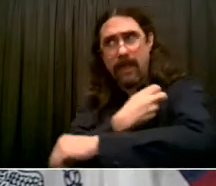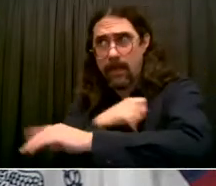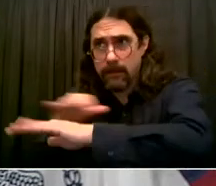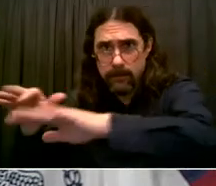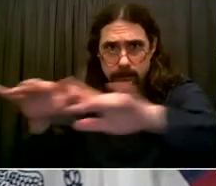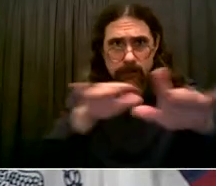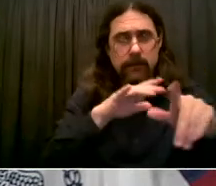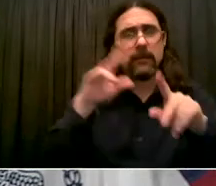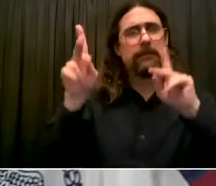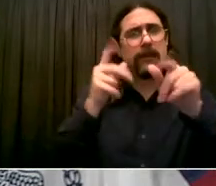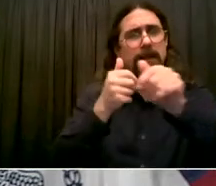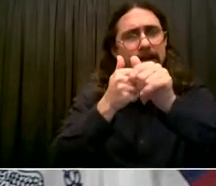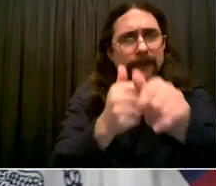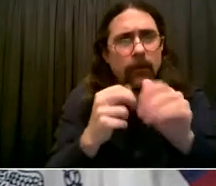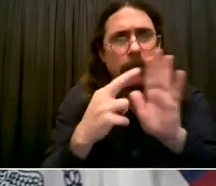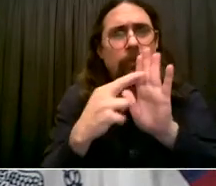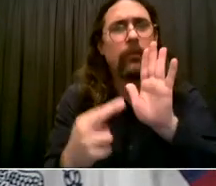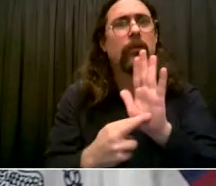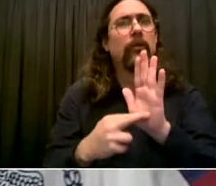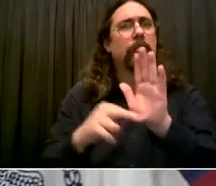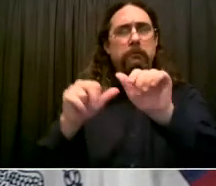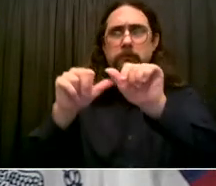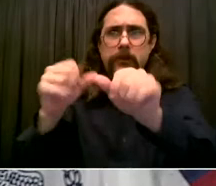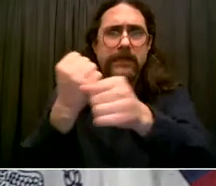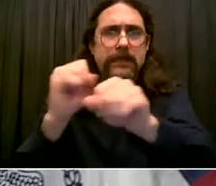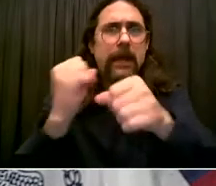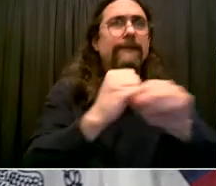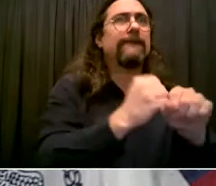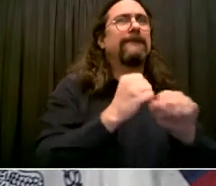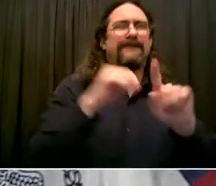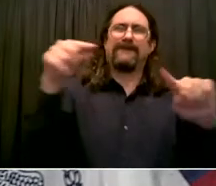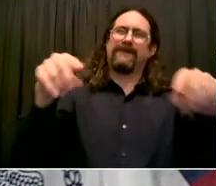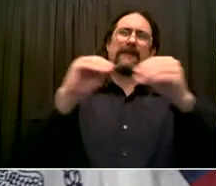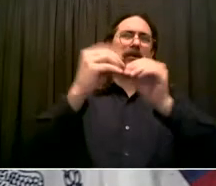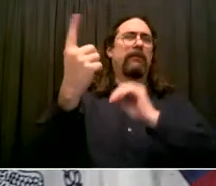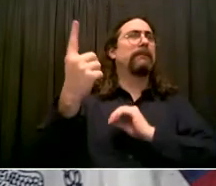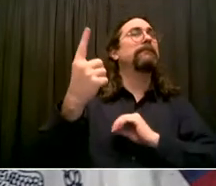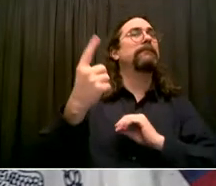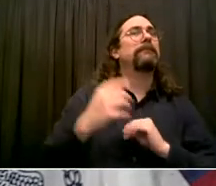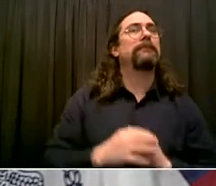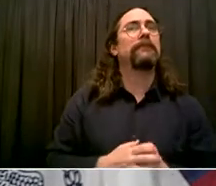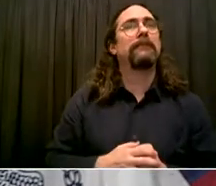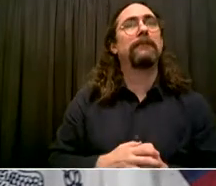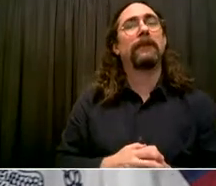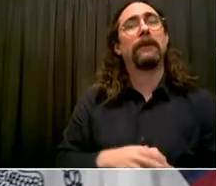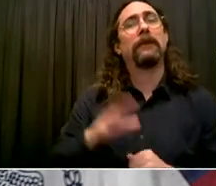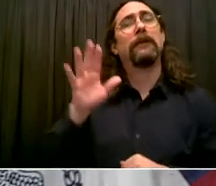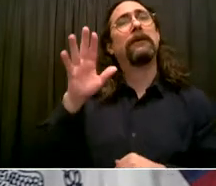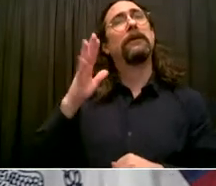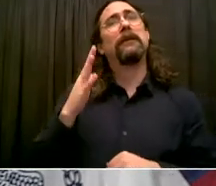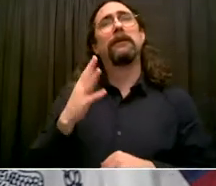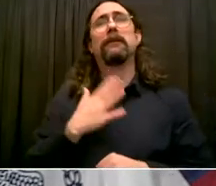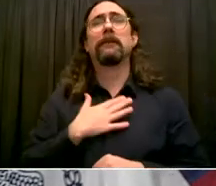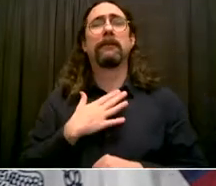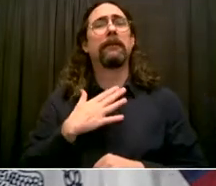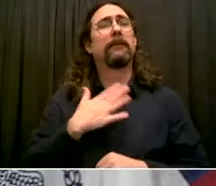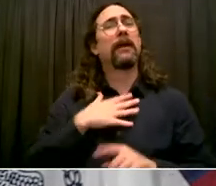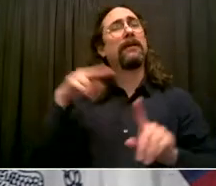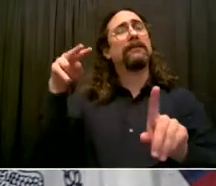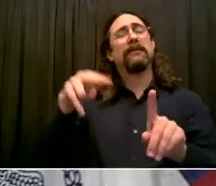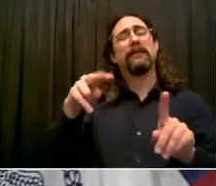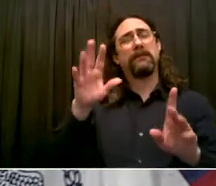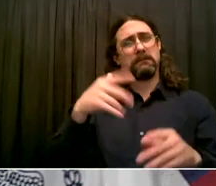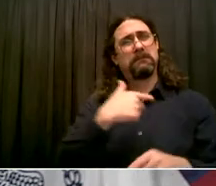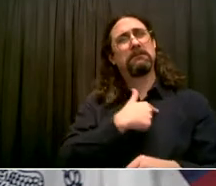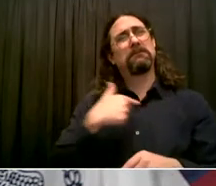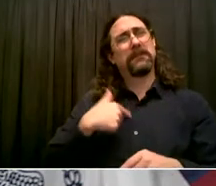But look, I see the passport approach as another tool. I think it's one of many tools. And I respect folks who